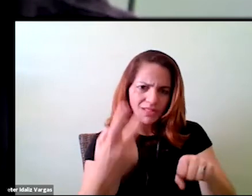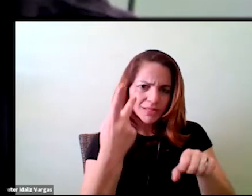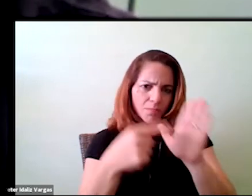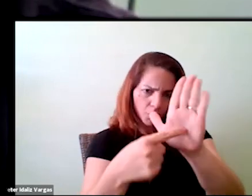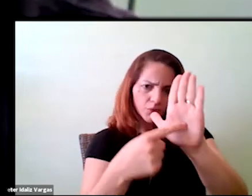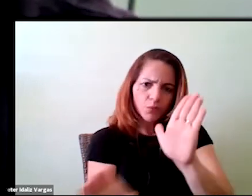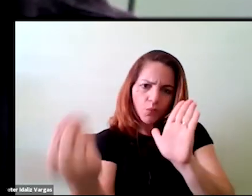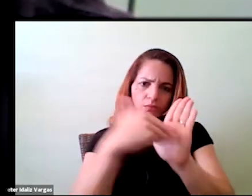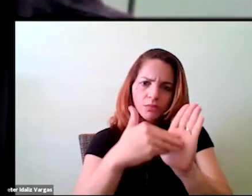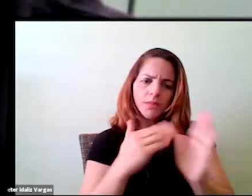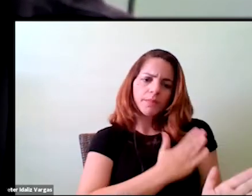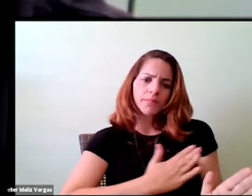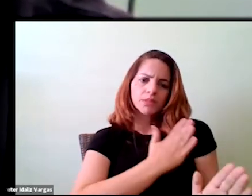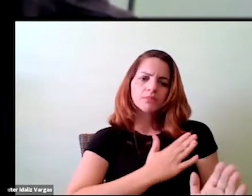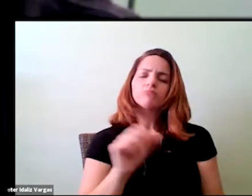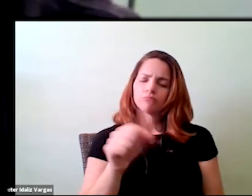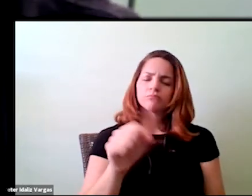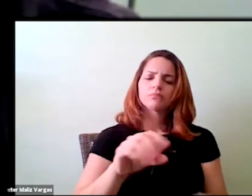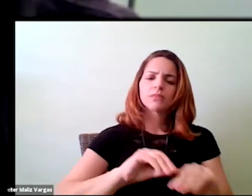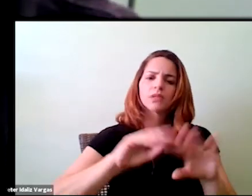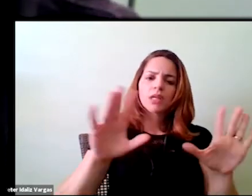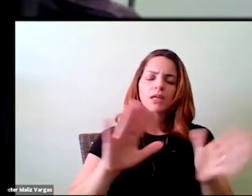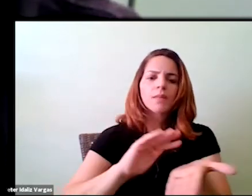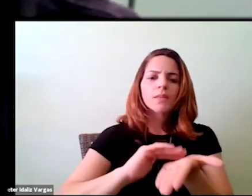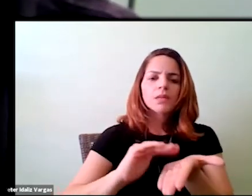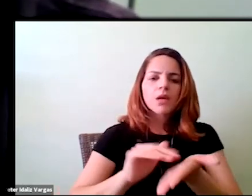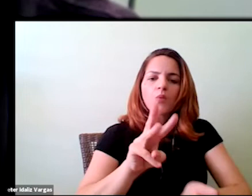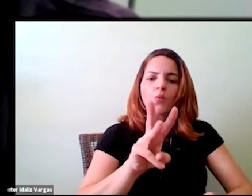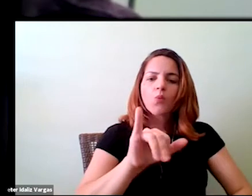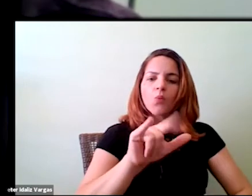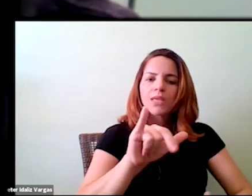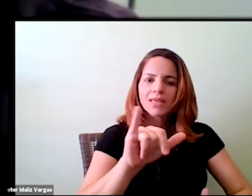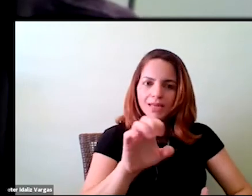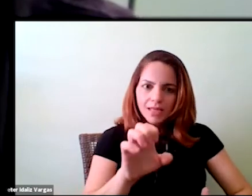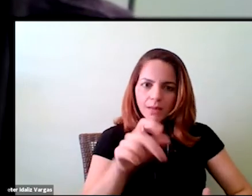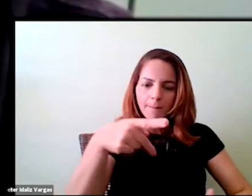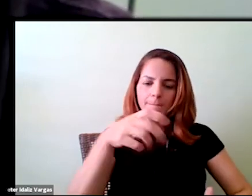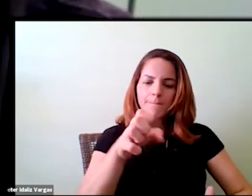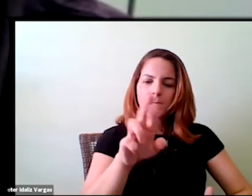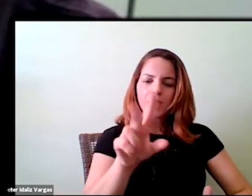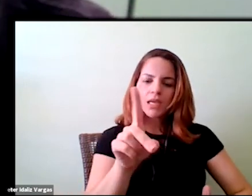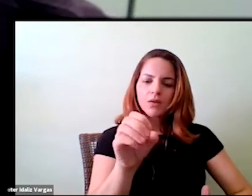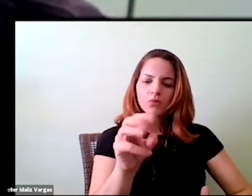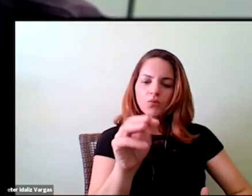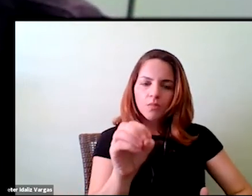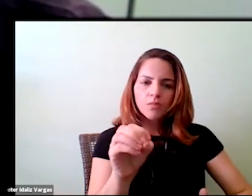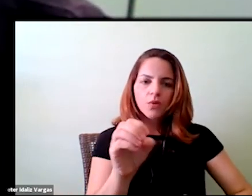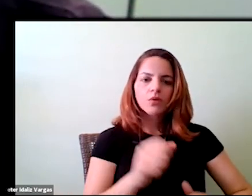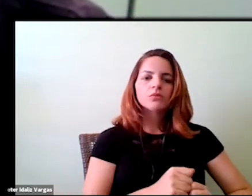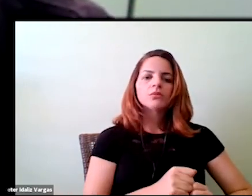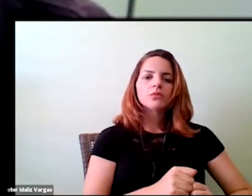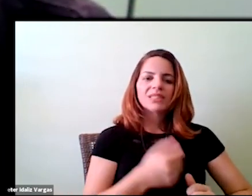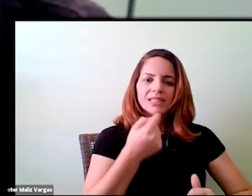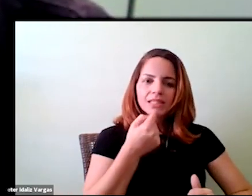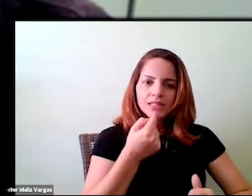So the review by Willy Perdomo of Raquel Salas Rivera's book, it's Raquel Salas Rivera writes the poetry of